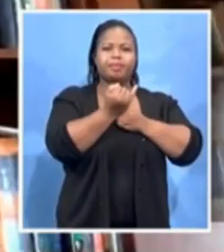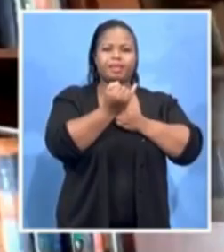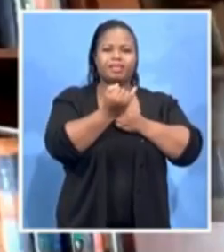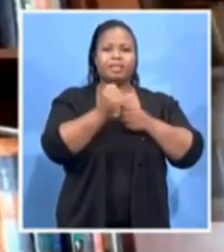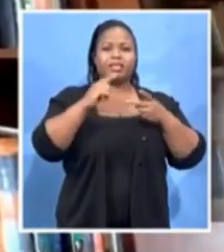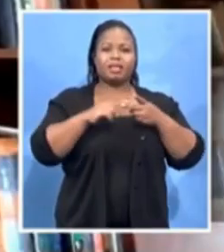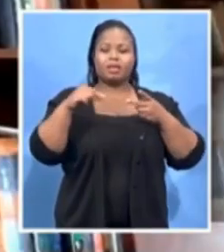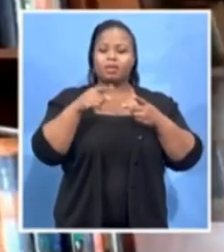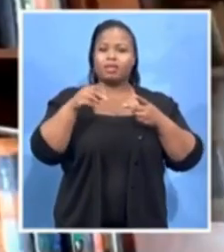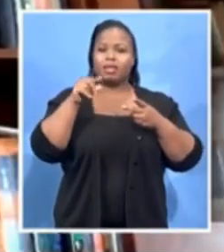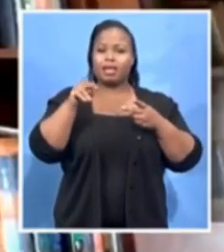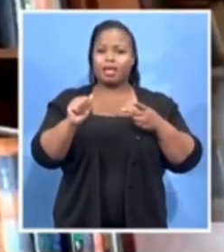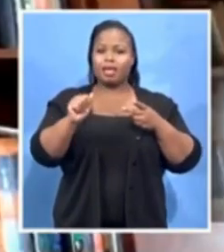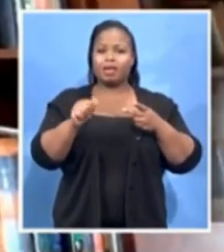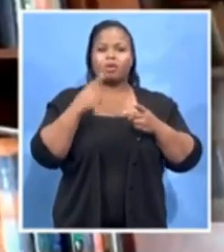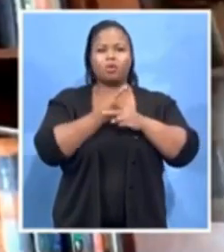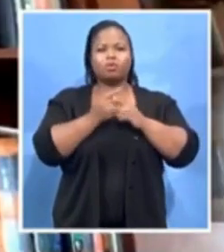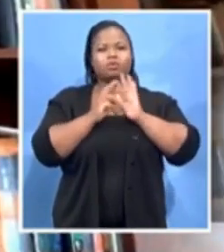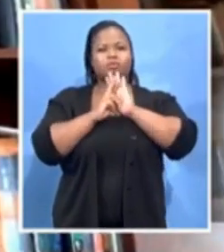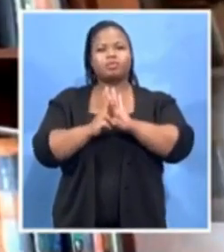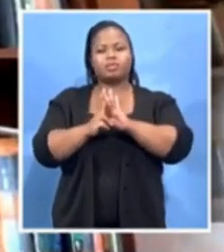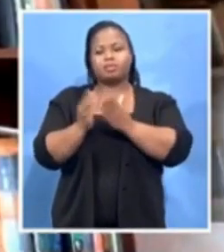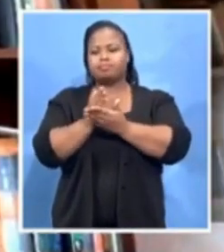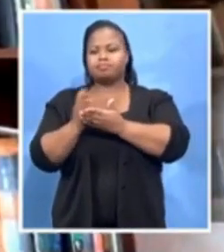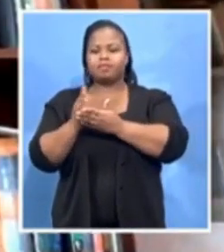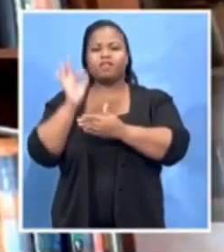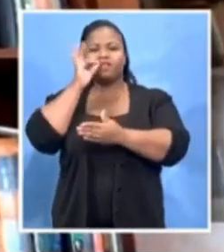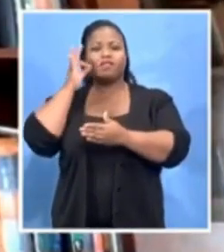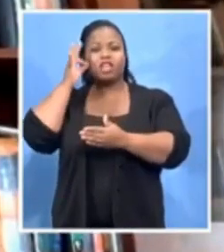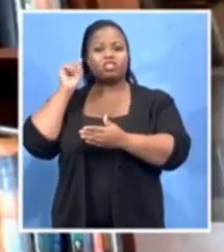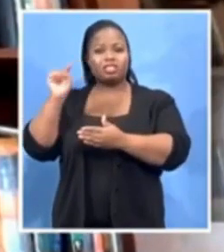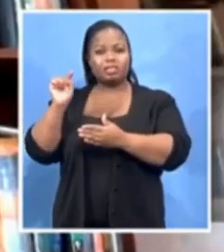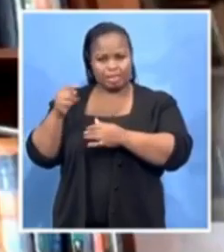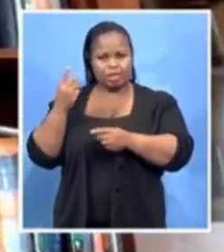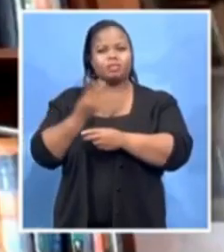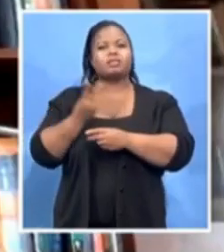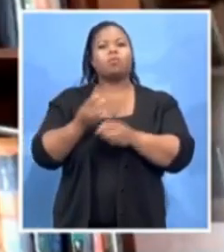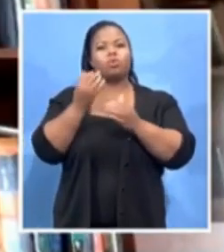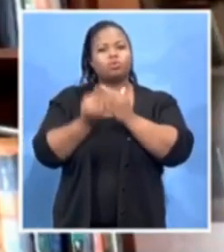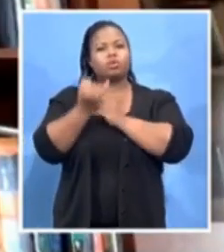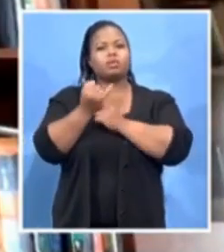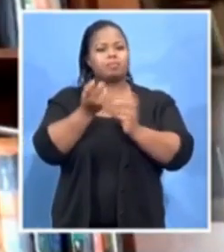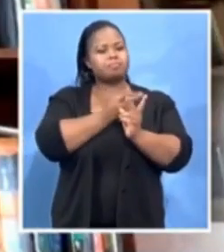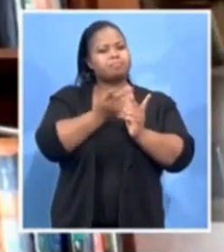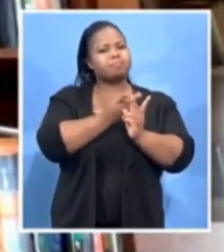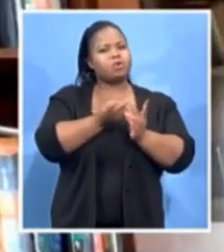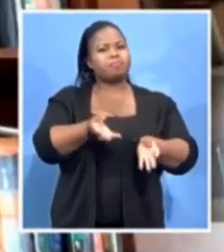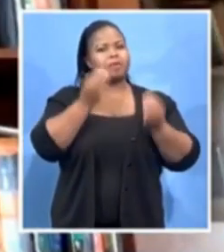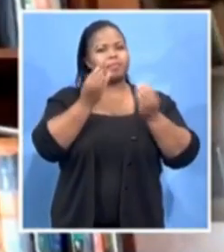former French colonies having regained their independence. And it is significant at that